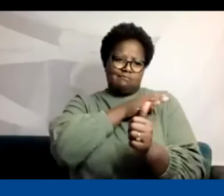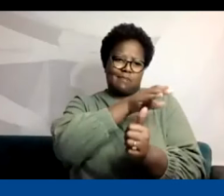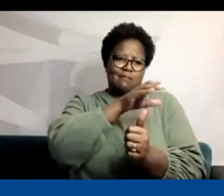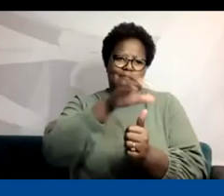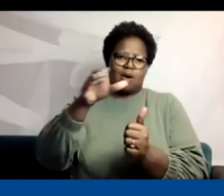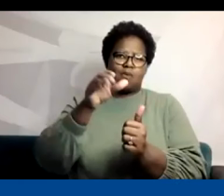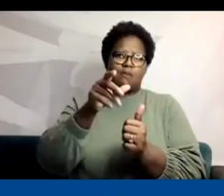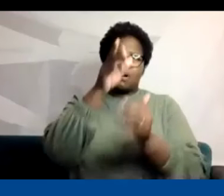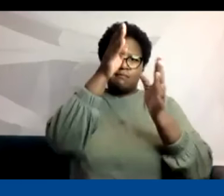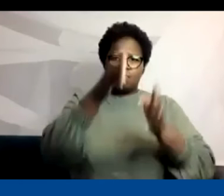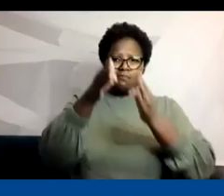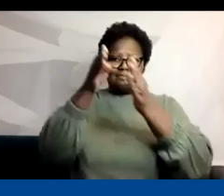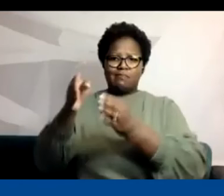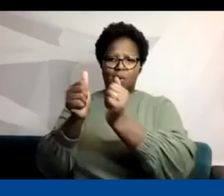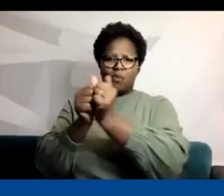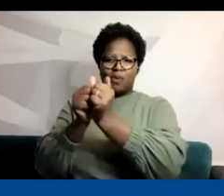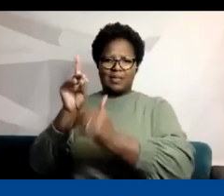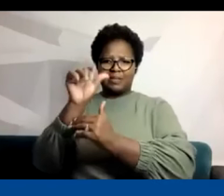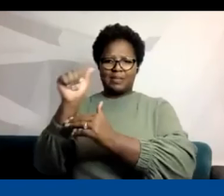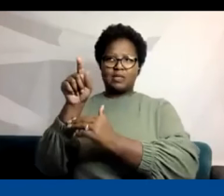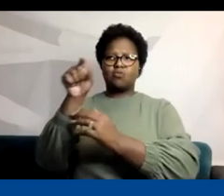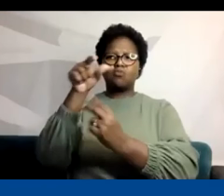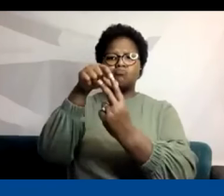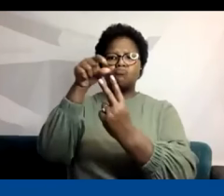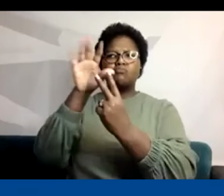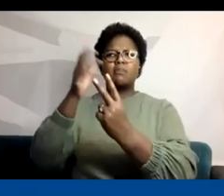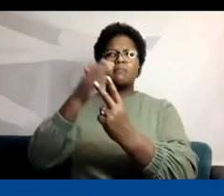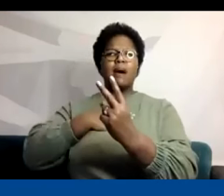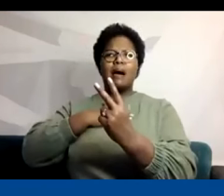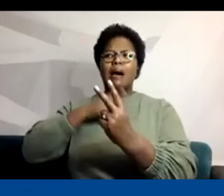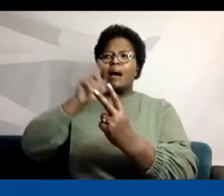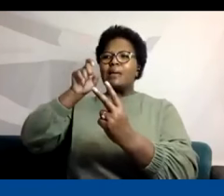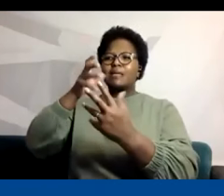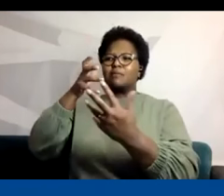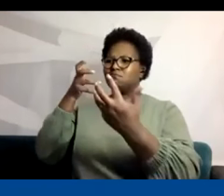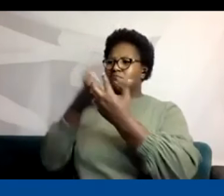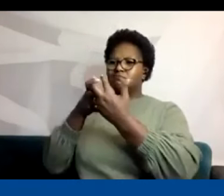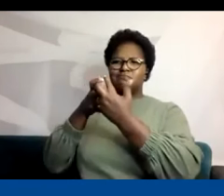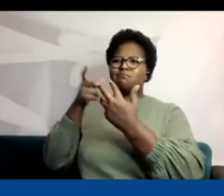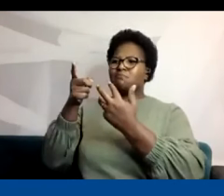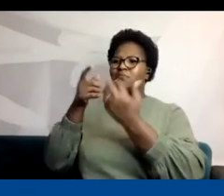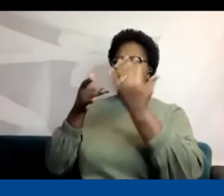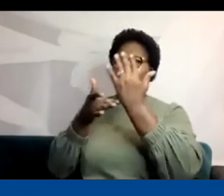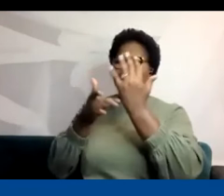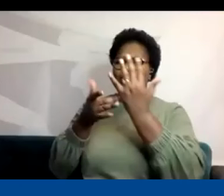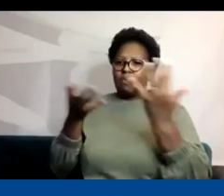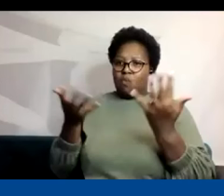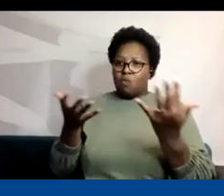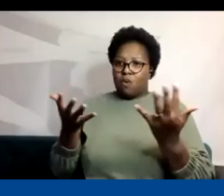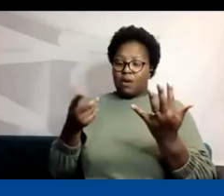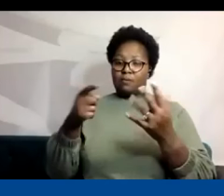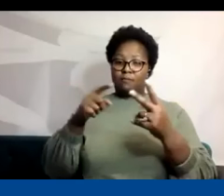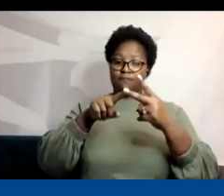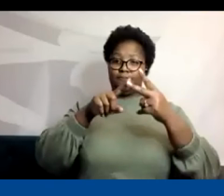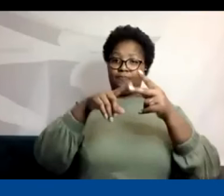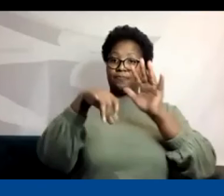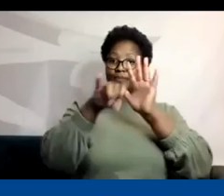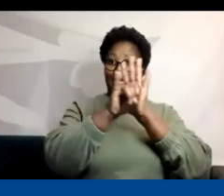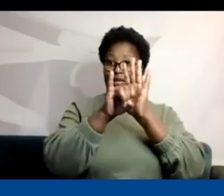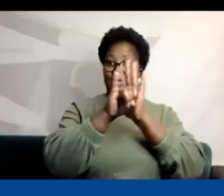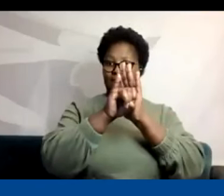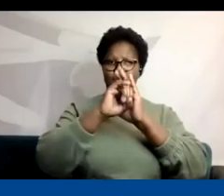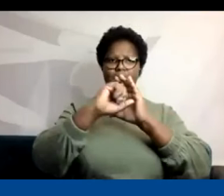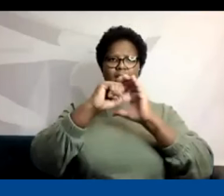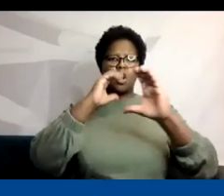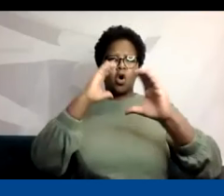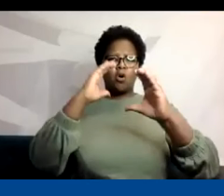to choose the assistive technology to fit their needs, how to identify communication barriers and use